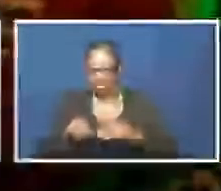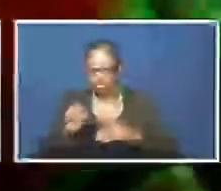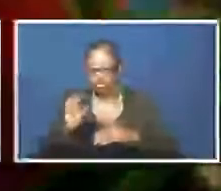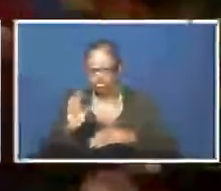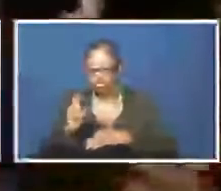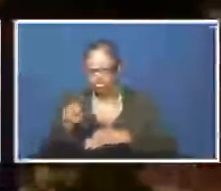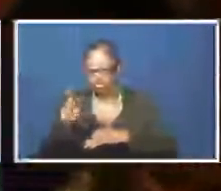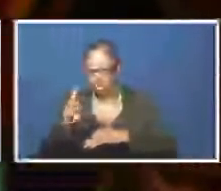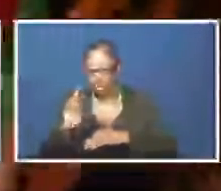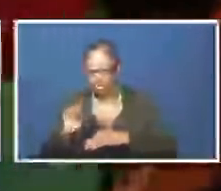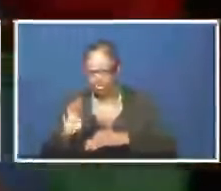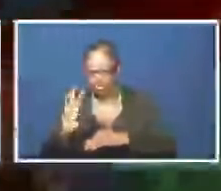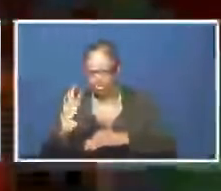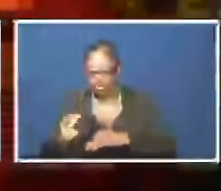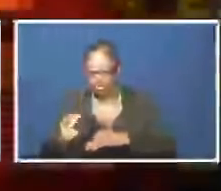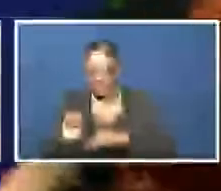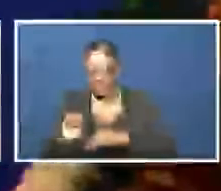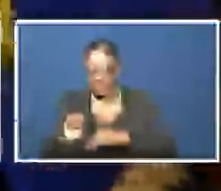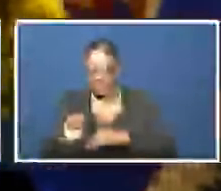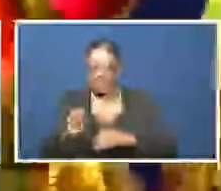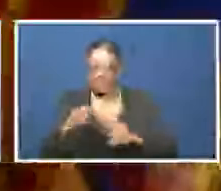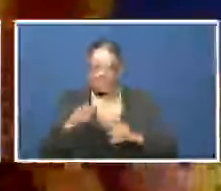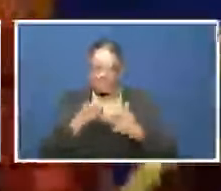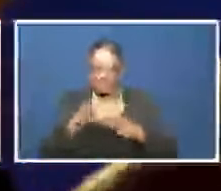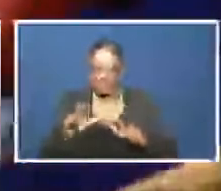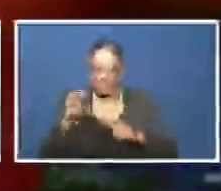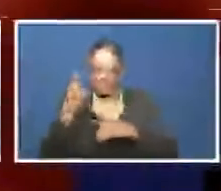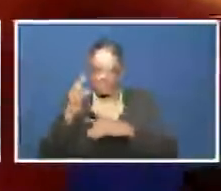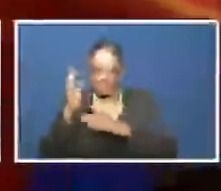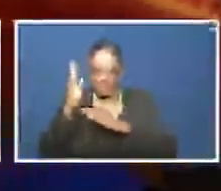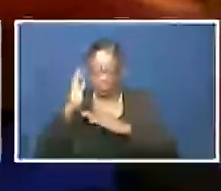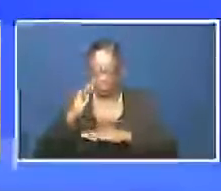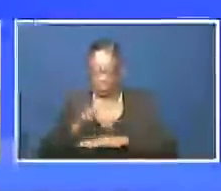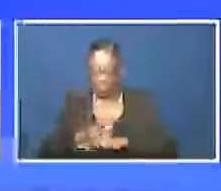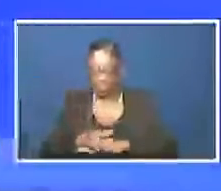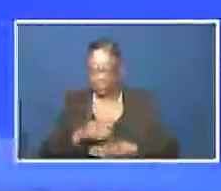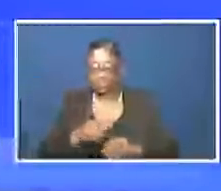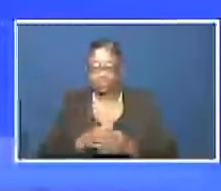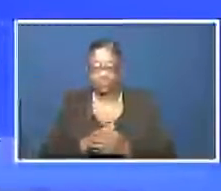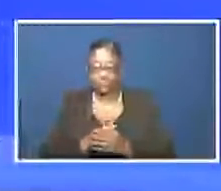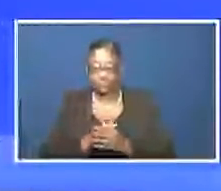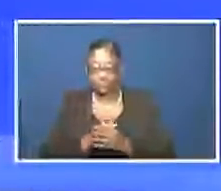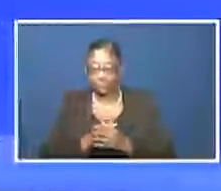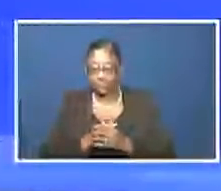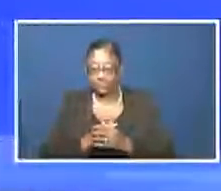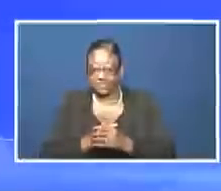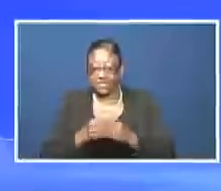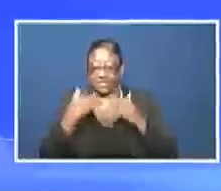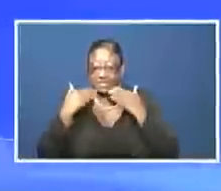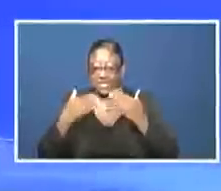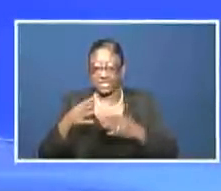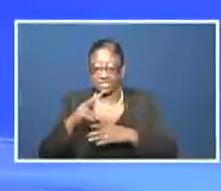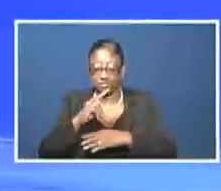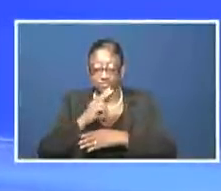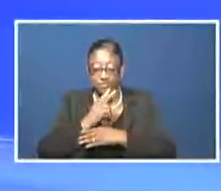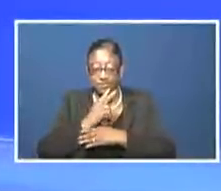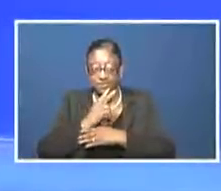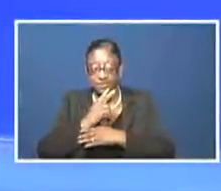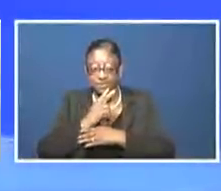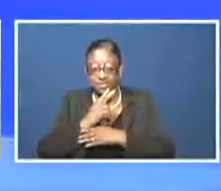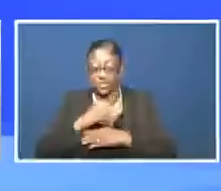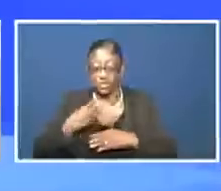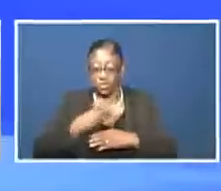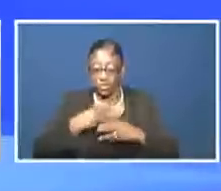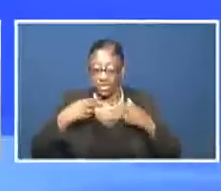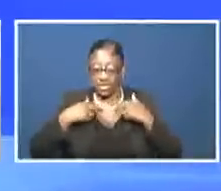Reporting from CARICOM in Suriname, Fern Carey for the Bahamas Tonight. Well, thanks, Fern. Back here in the capital,